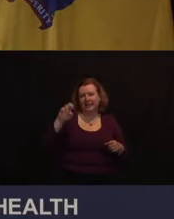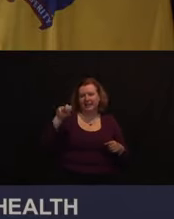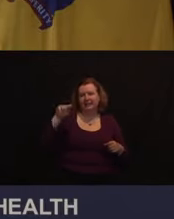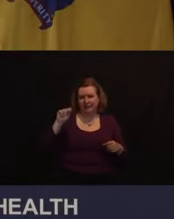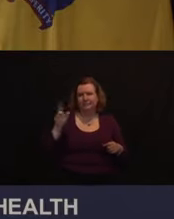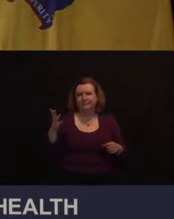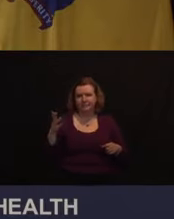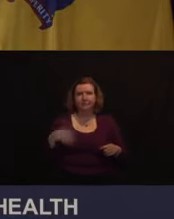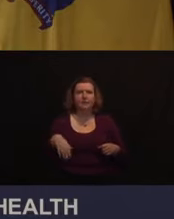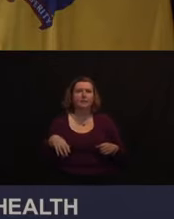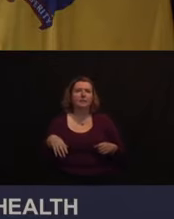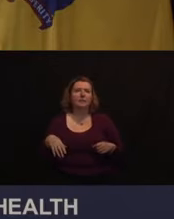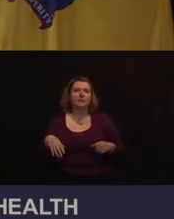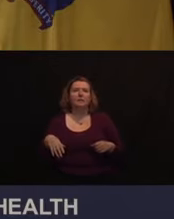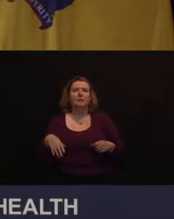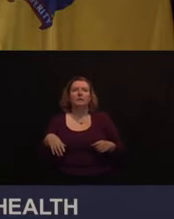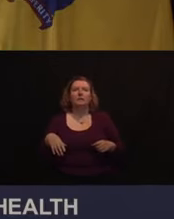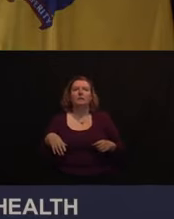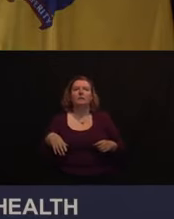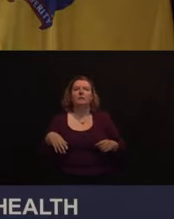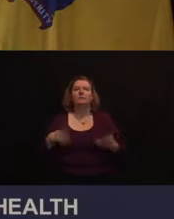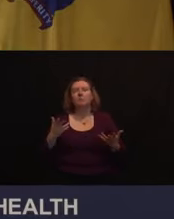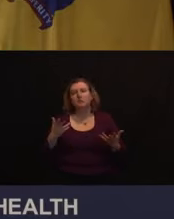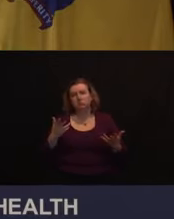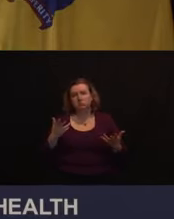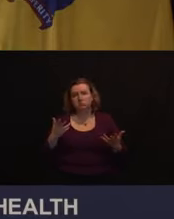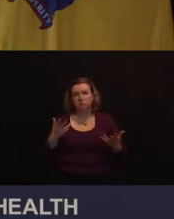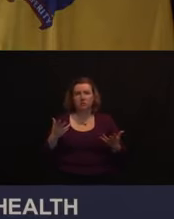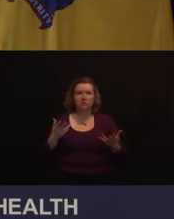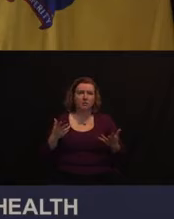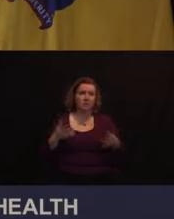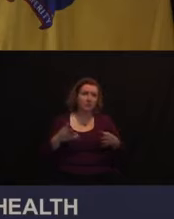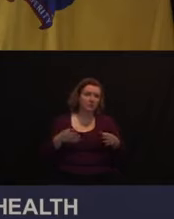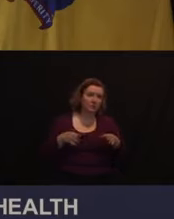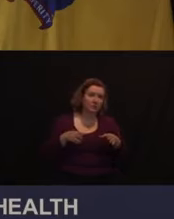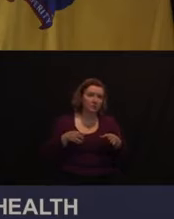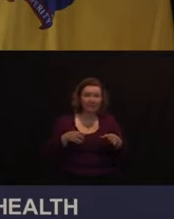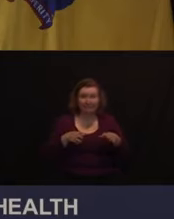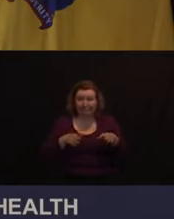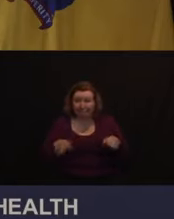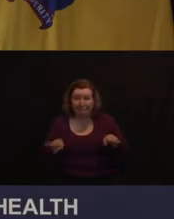Restoring restrictions. Listen, please, God, we don't have to do that.